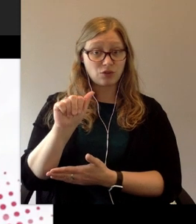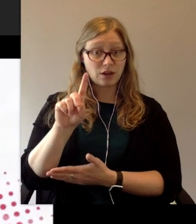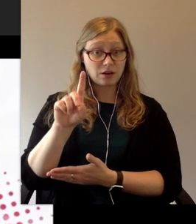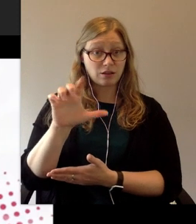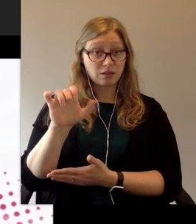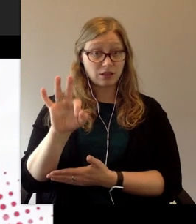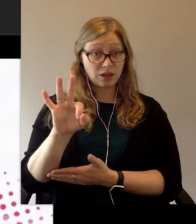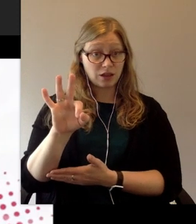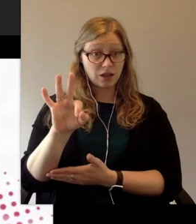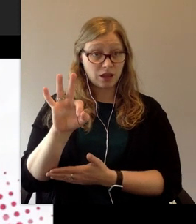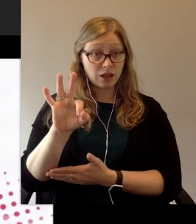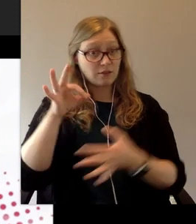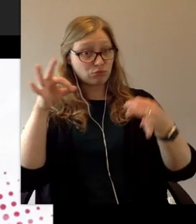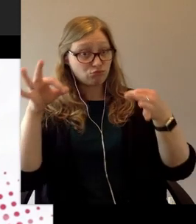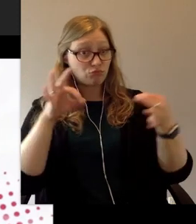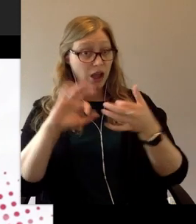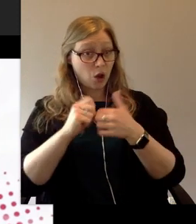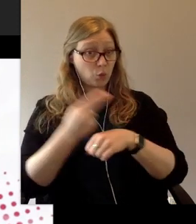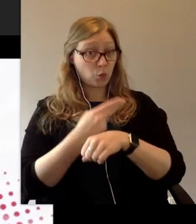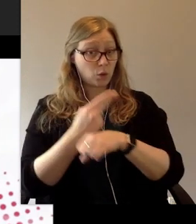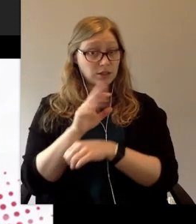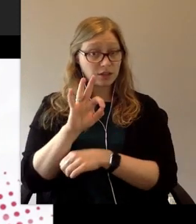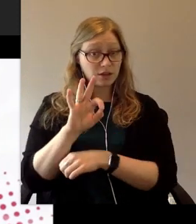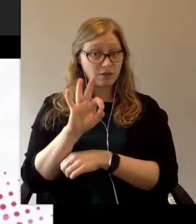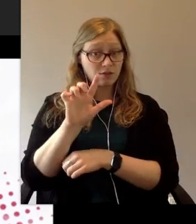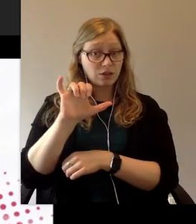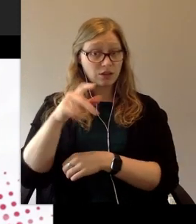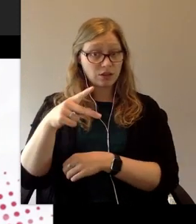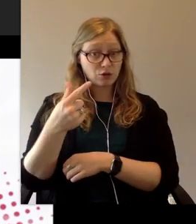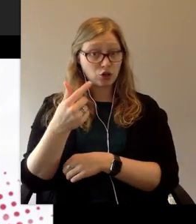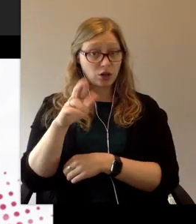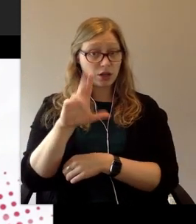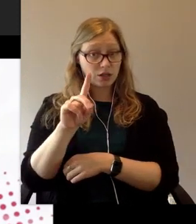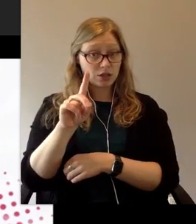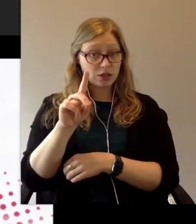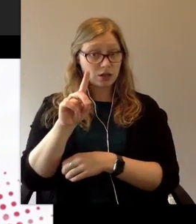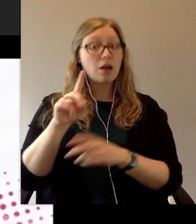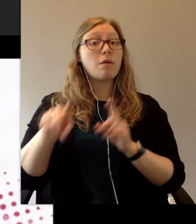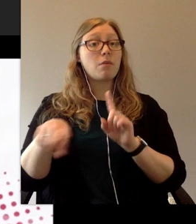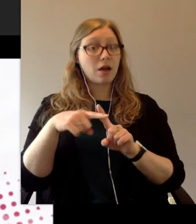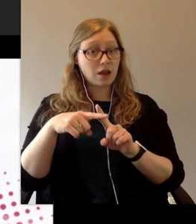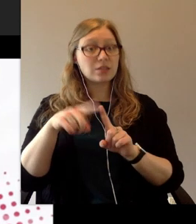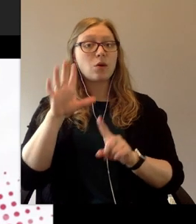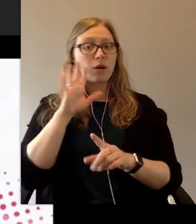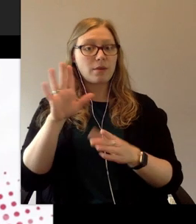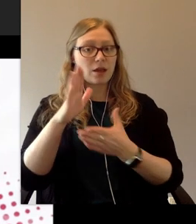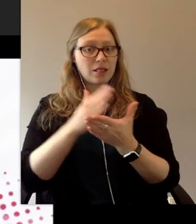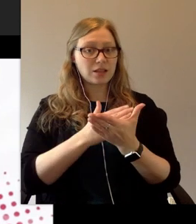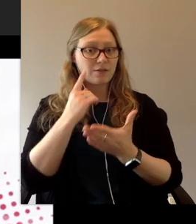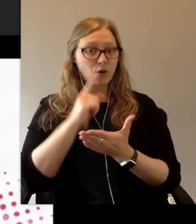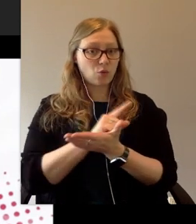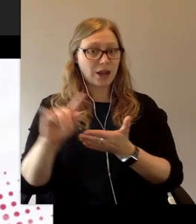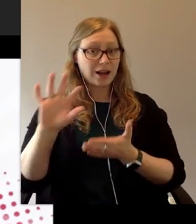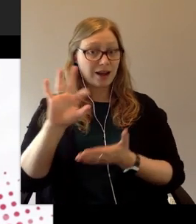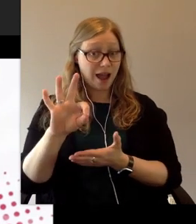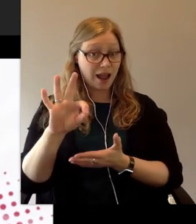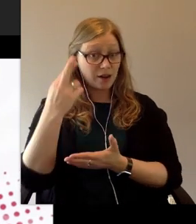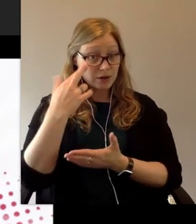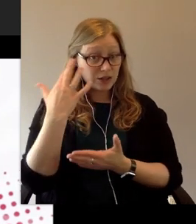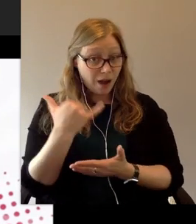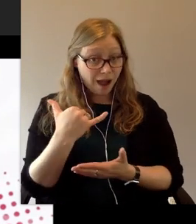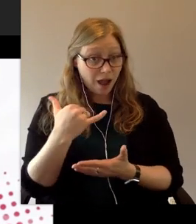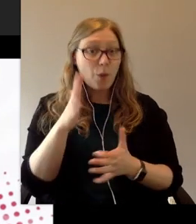Flipgrid. And it's going to be your lessons for week 9. Okay? And the reason why is because we want to give you plenty of time